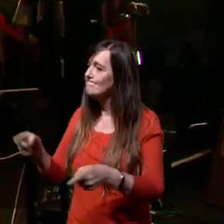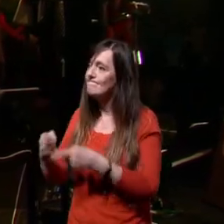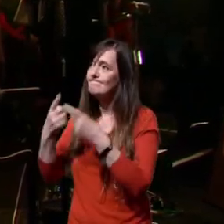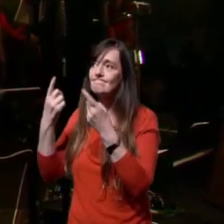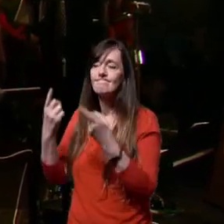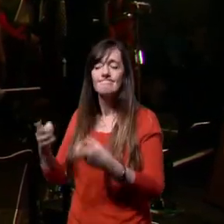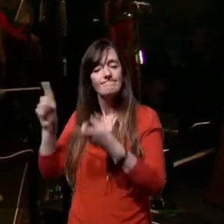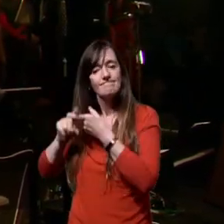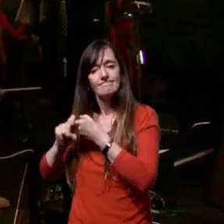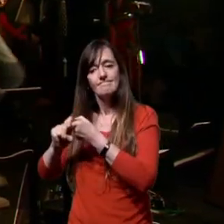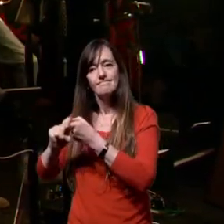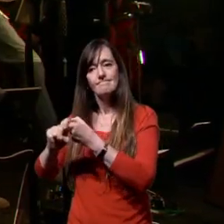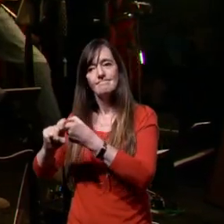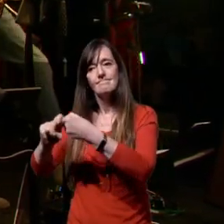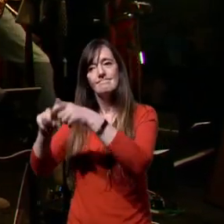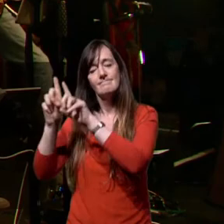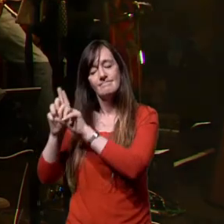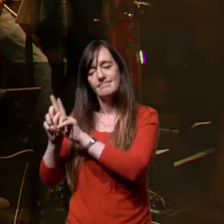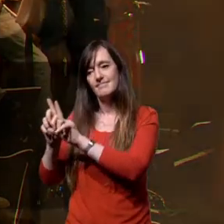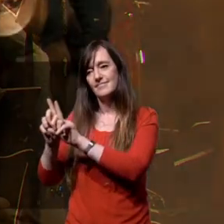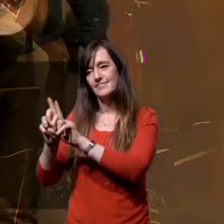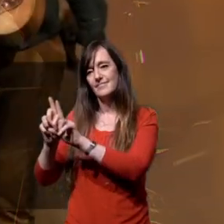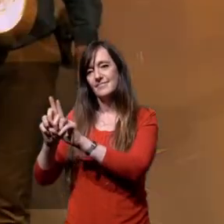never let go of me.